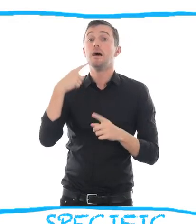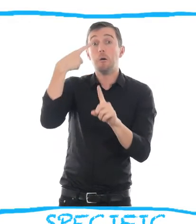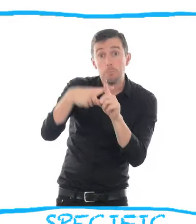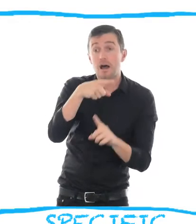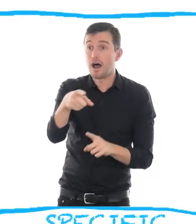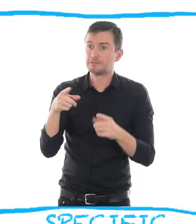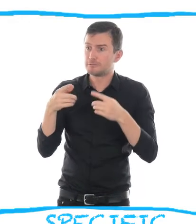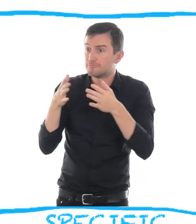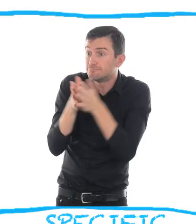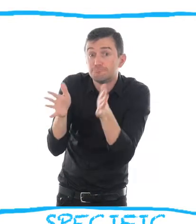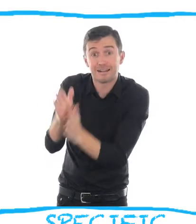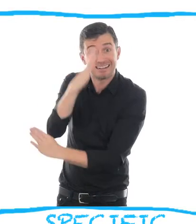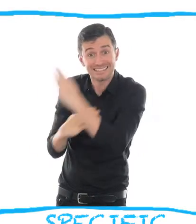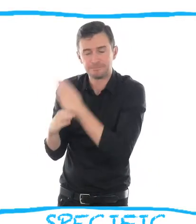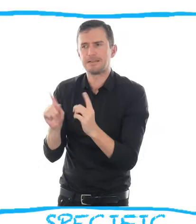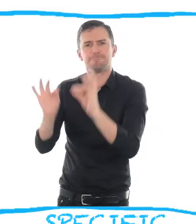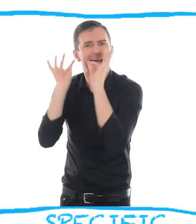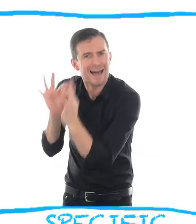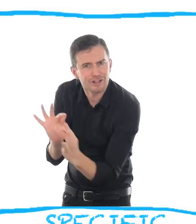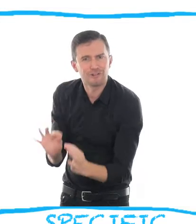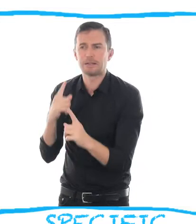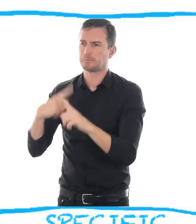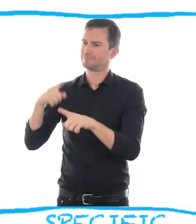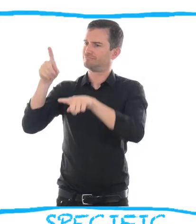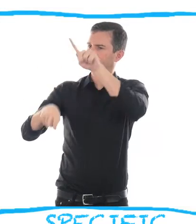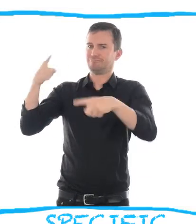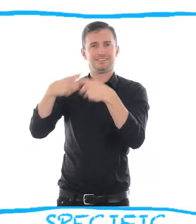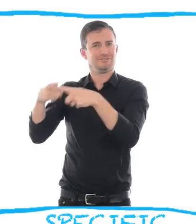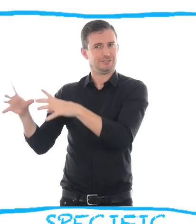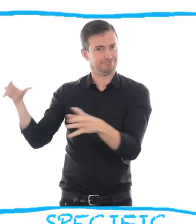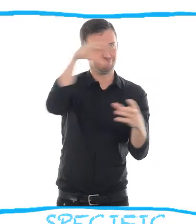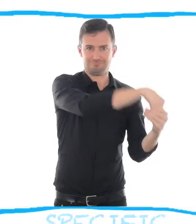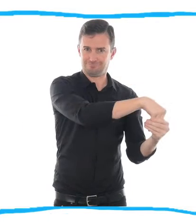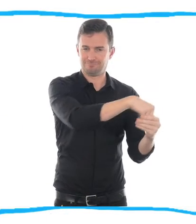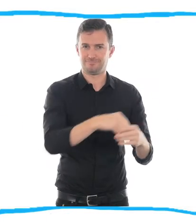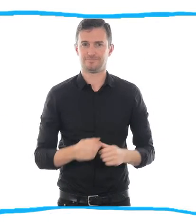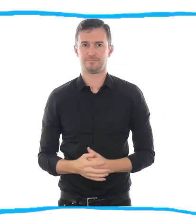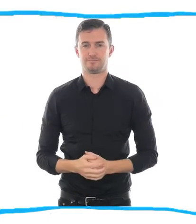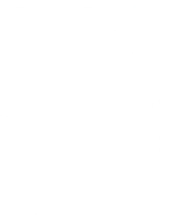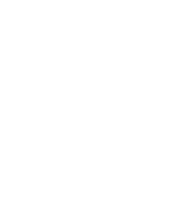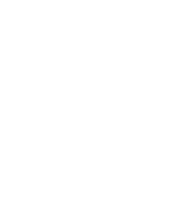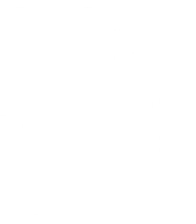and make sure that specific communication about disabilities is positive, accurate, and diverse.